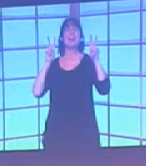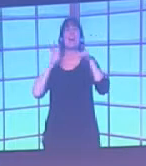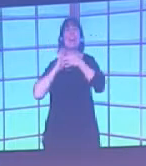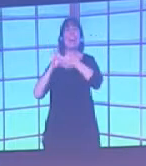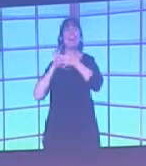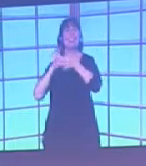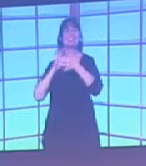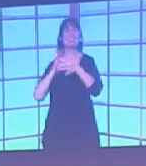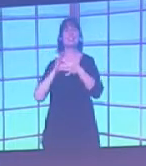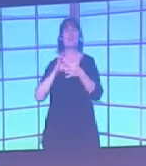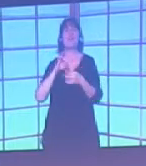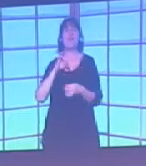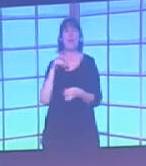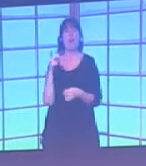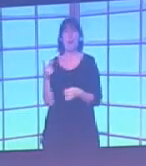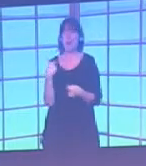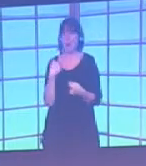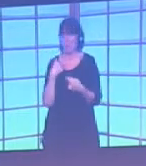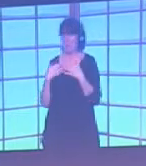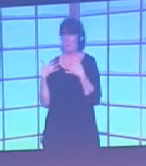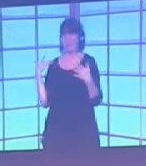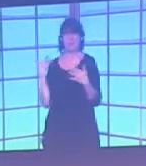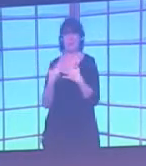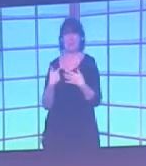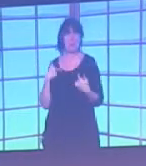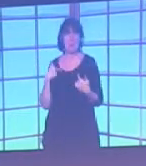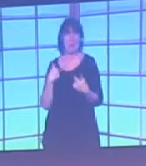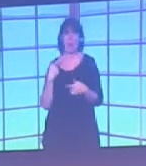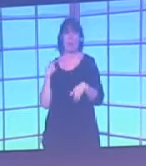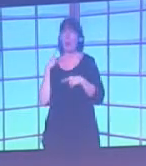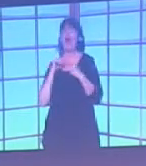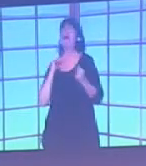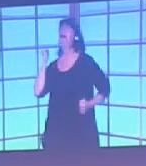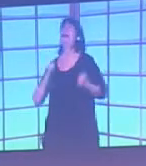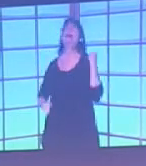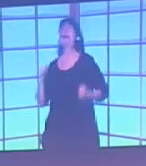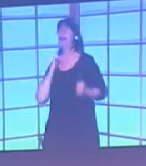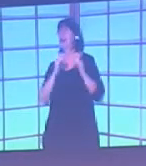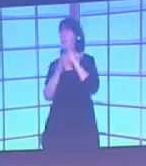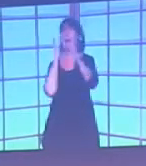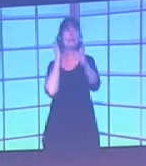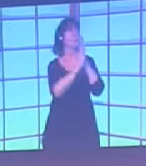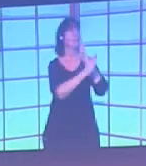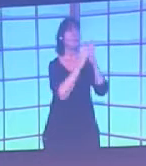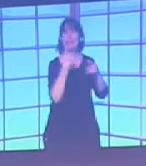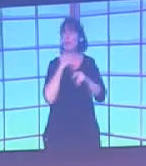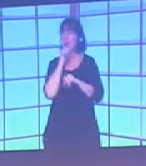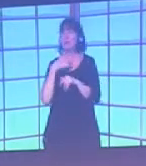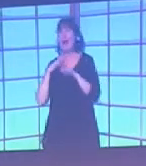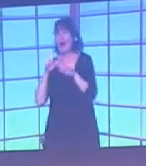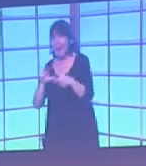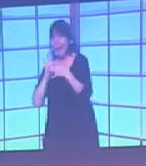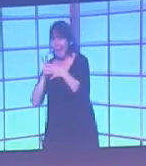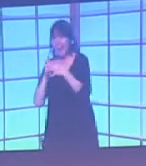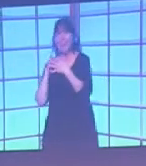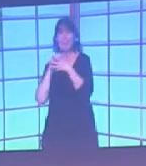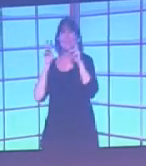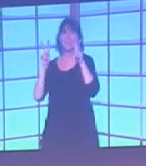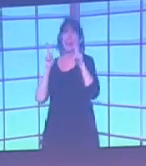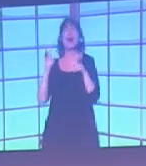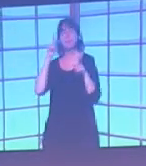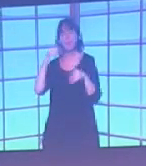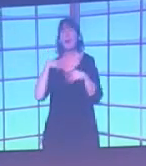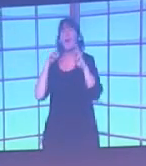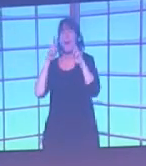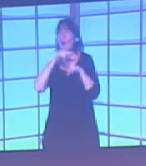of that for the past 2 days. I've probably more likely just run past you, so I'm very sorry for that. But I'm sure there'll be more opportunity to meet in the future, and I